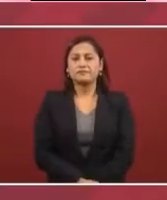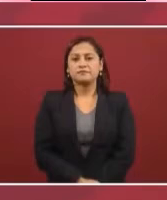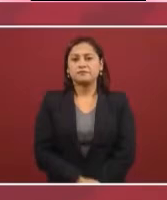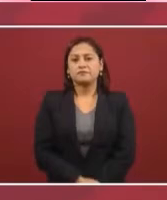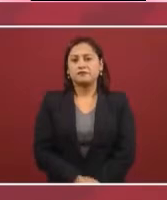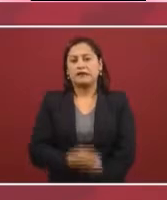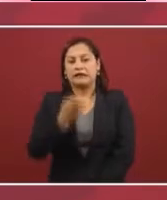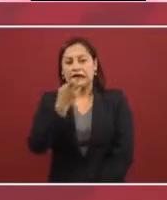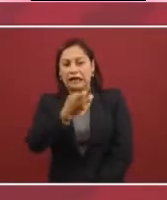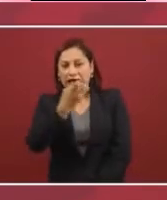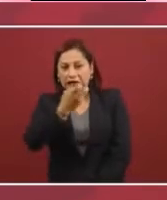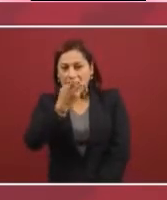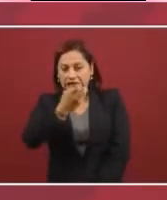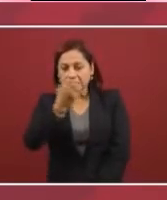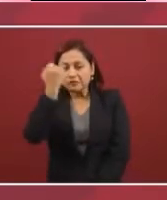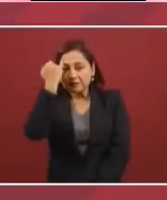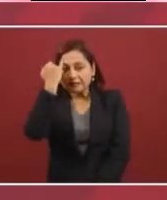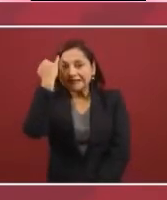And it's a campaign,